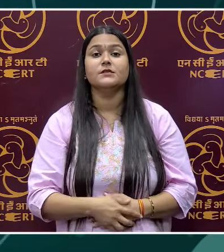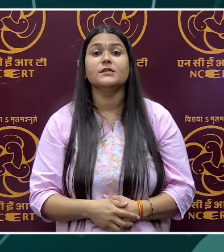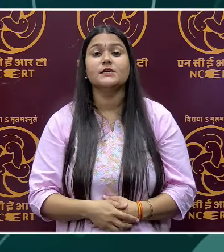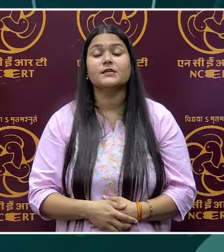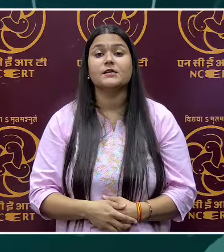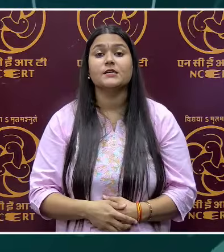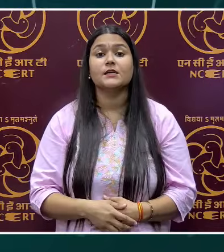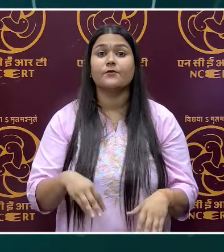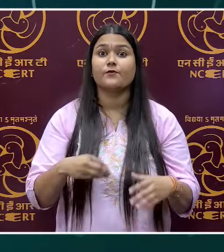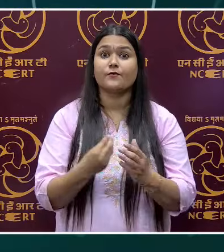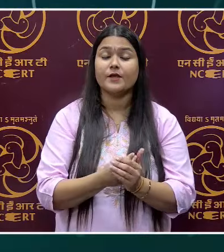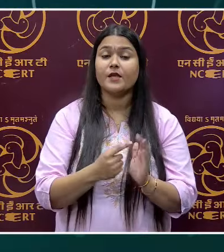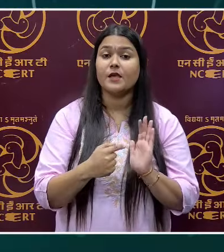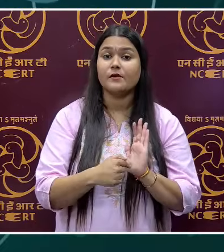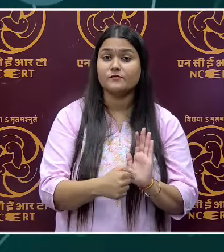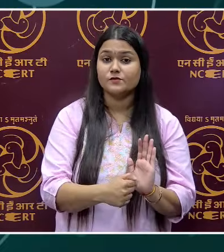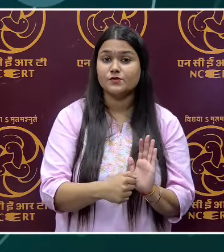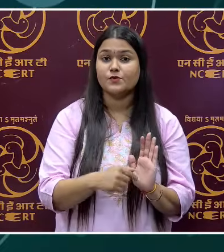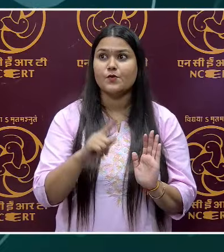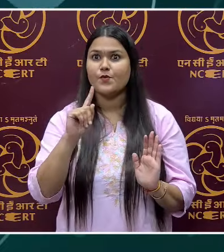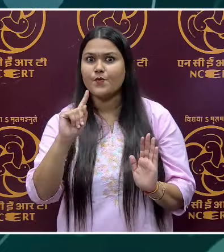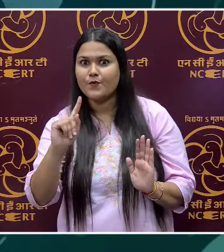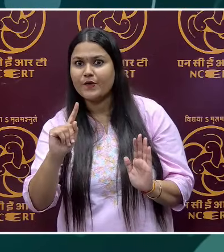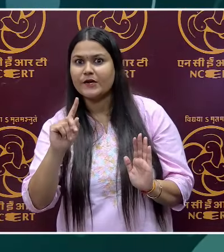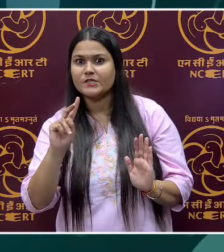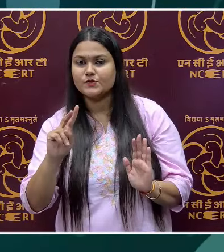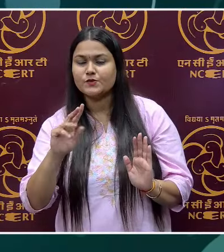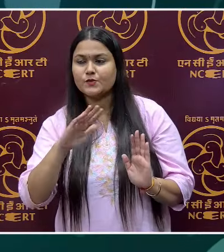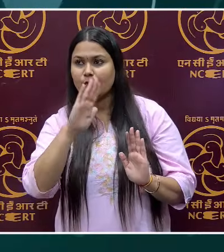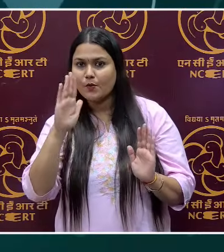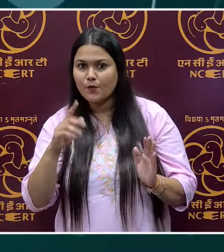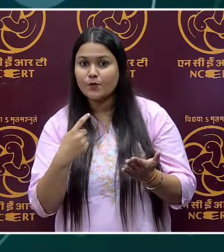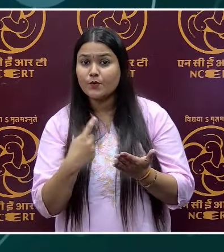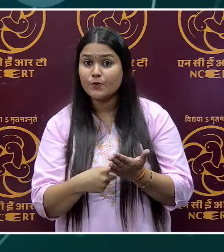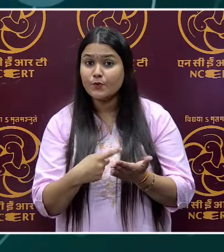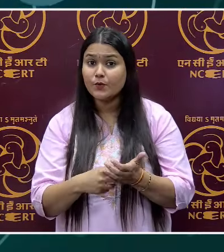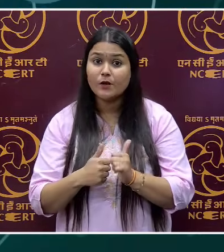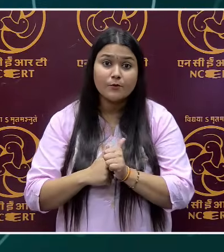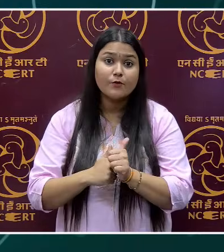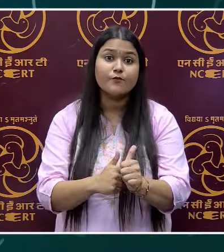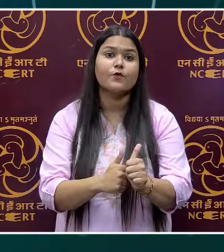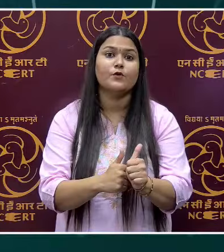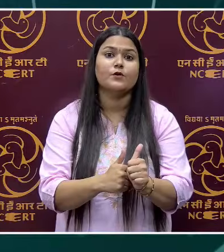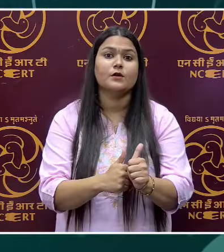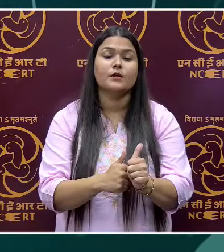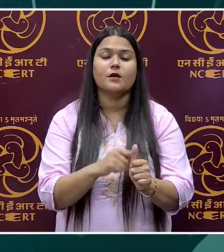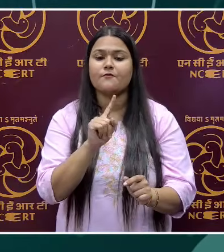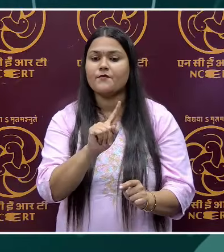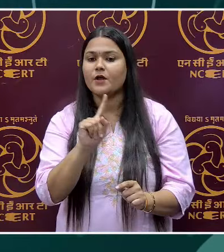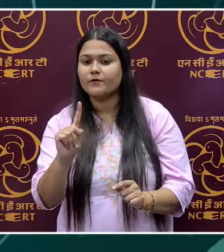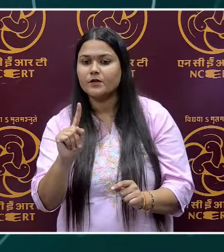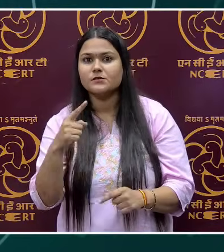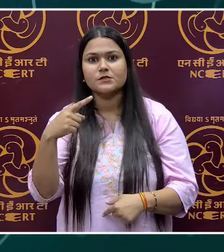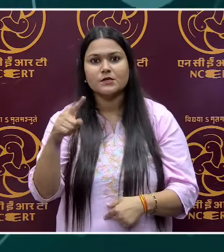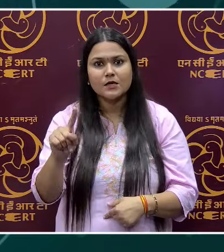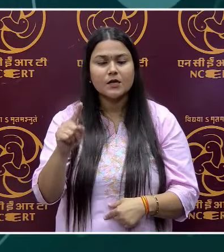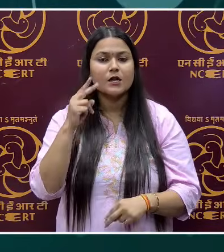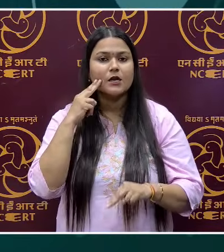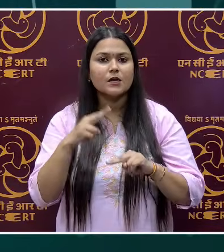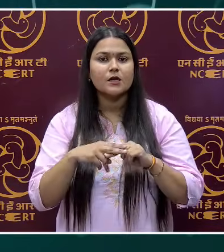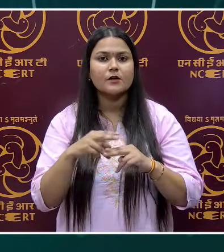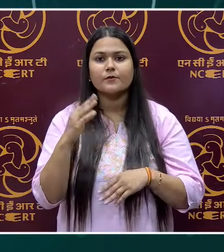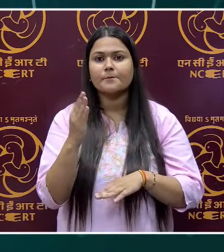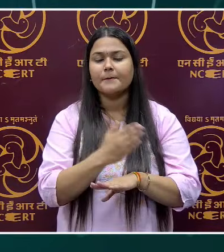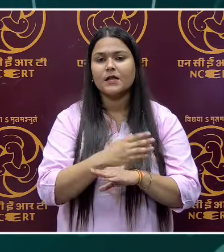we are given that these are the correct numbers, 1 and 1 are the correct numbers, as we can see